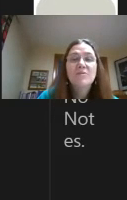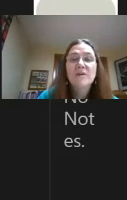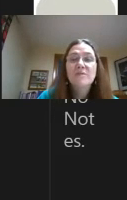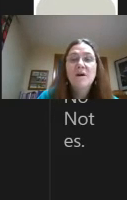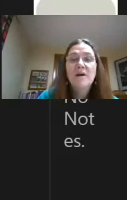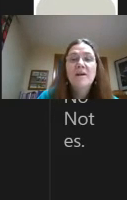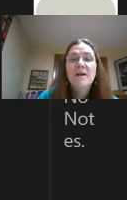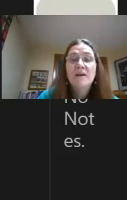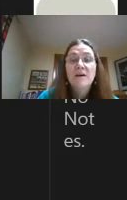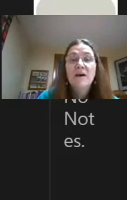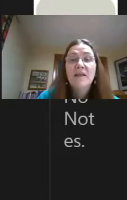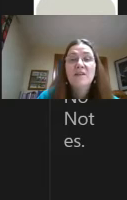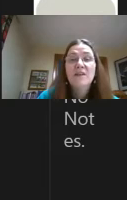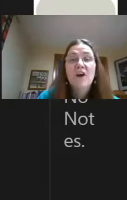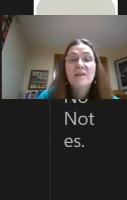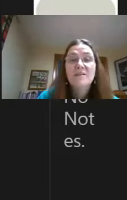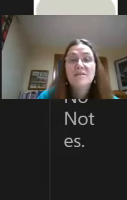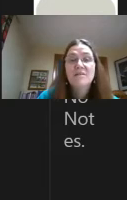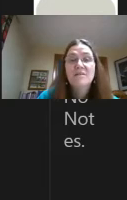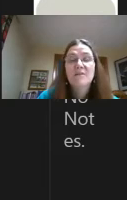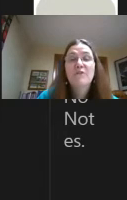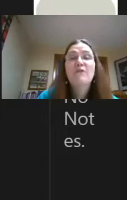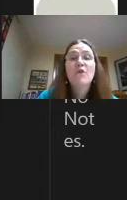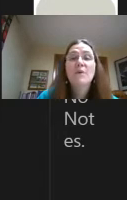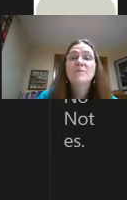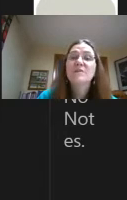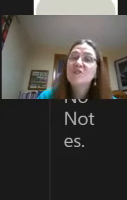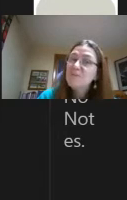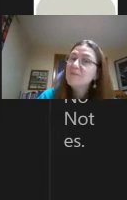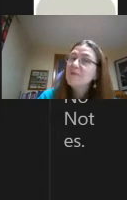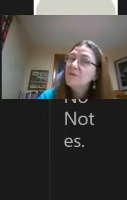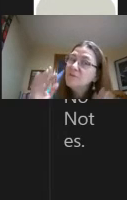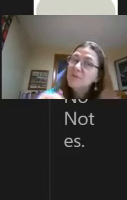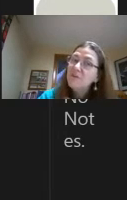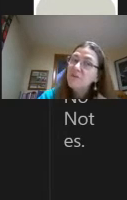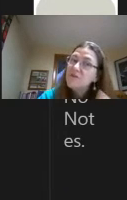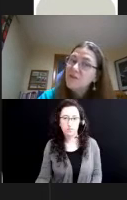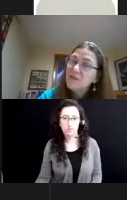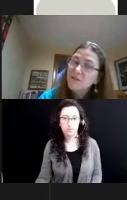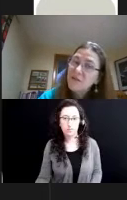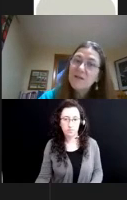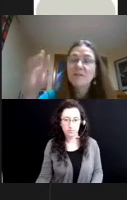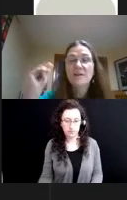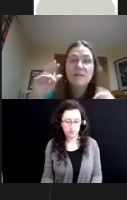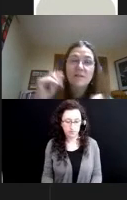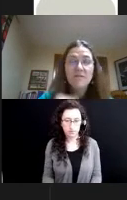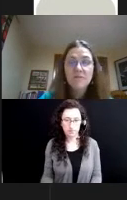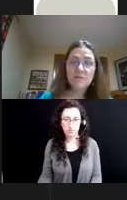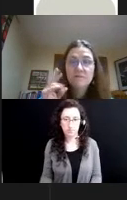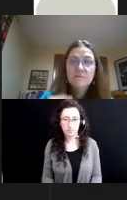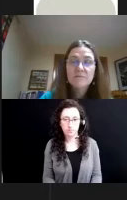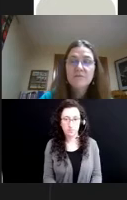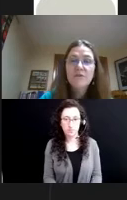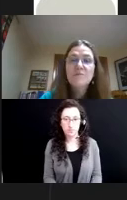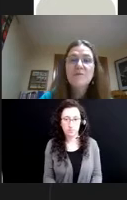again, some perennial rye, and lots of the forbs. But sheep are intermediate feeders. They like to eat grass. They like to eat a few